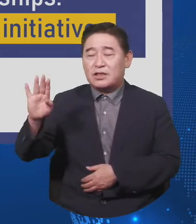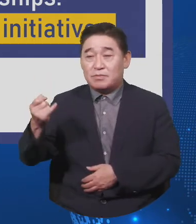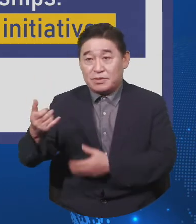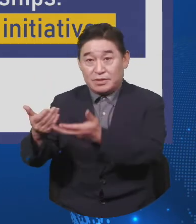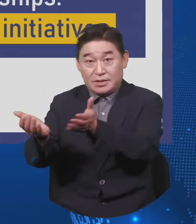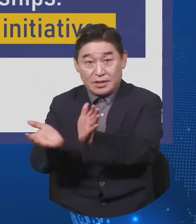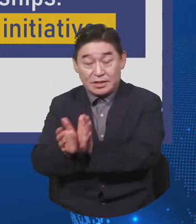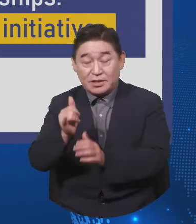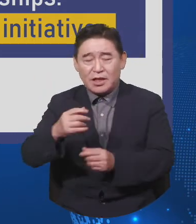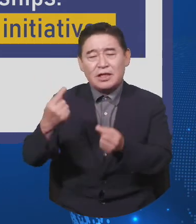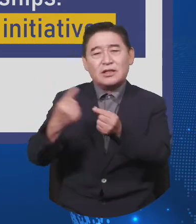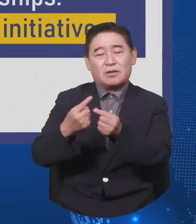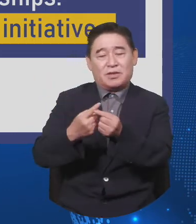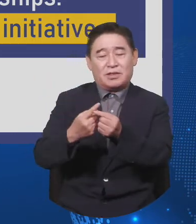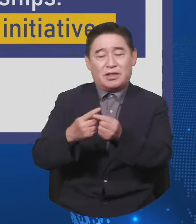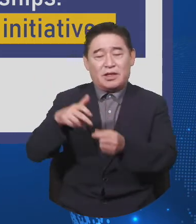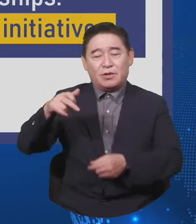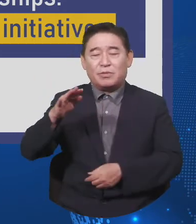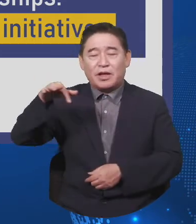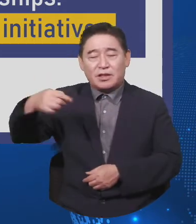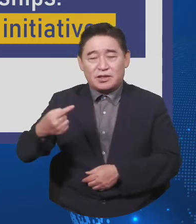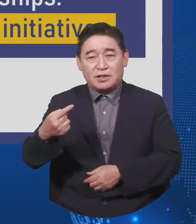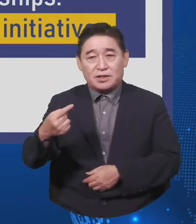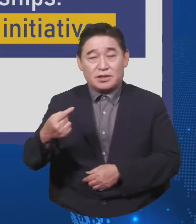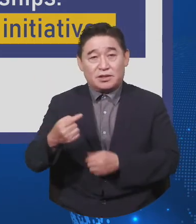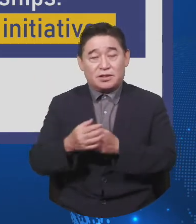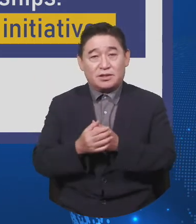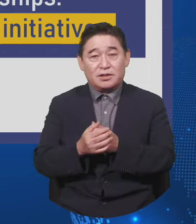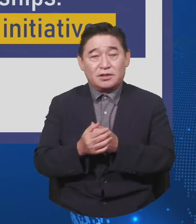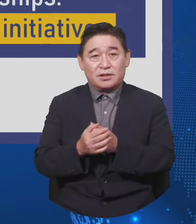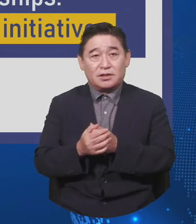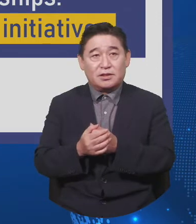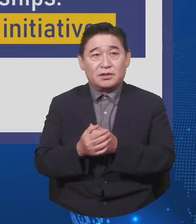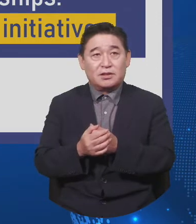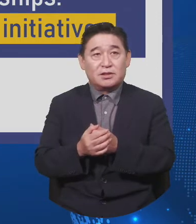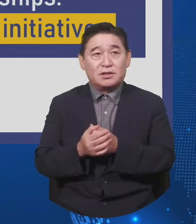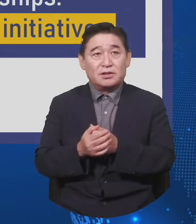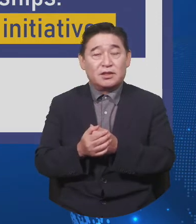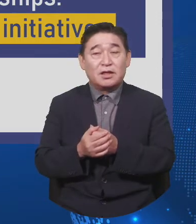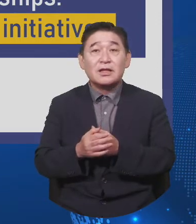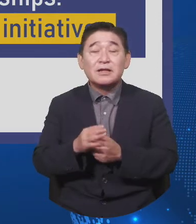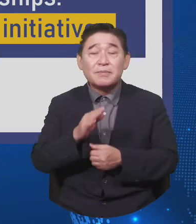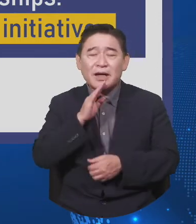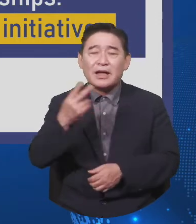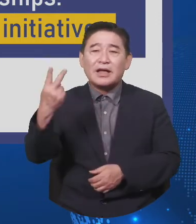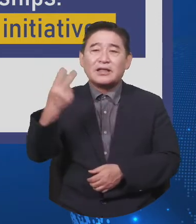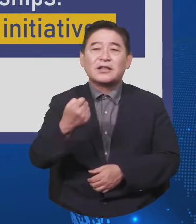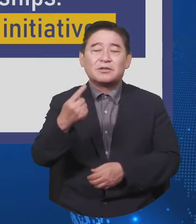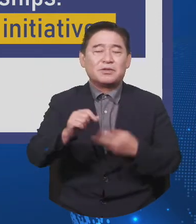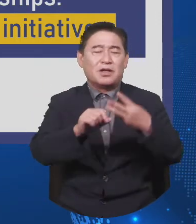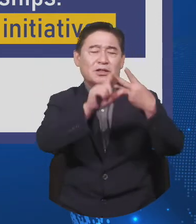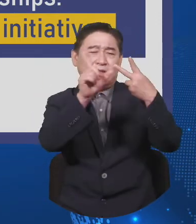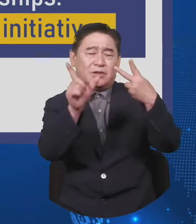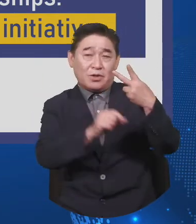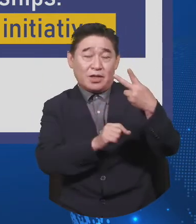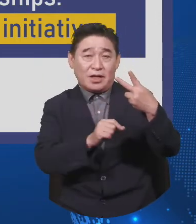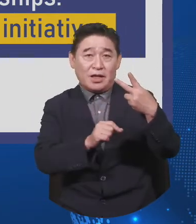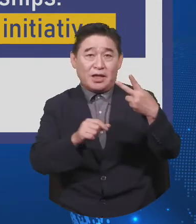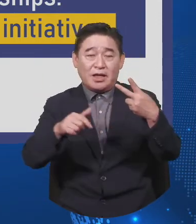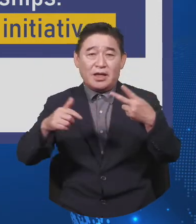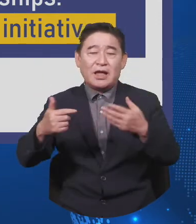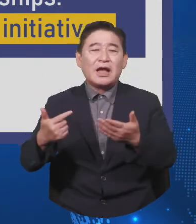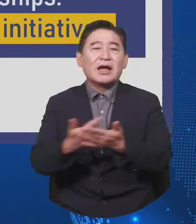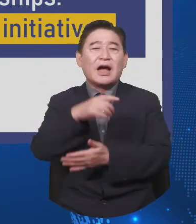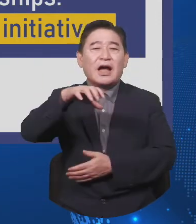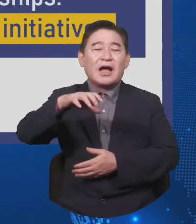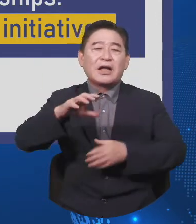Ghana on February 24th, 2021. less than 3 months after the UK became